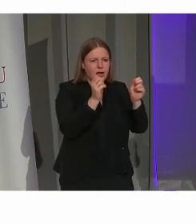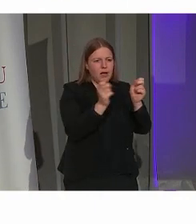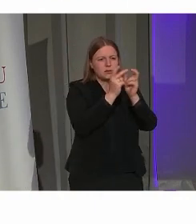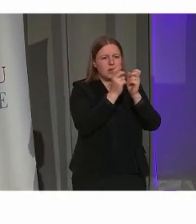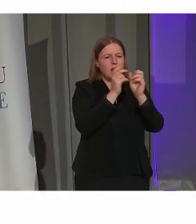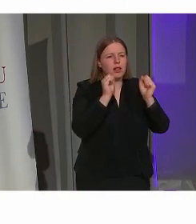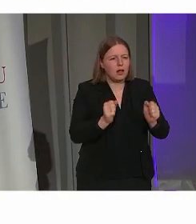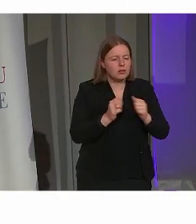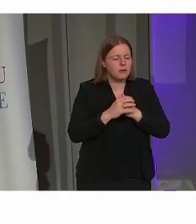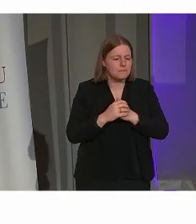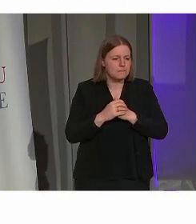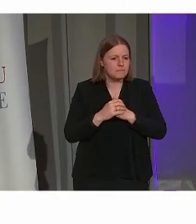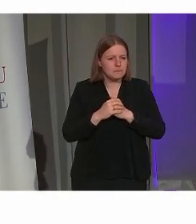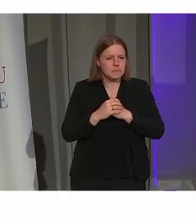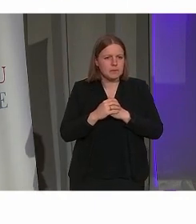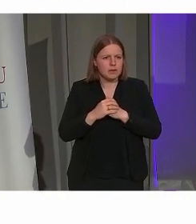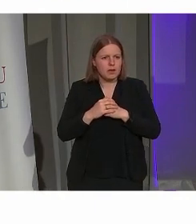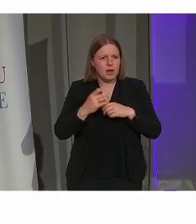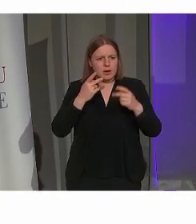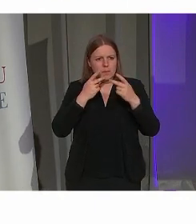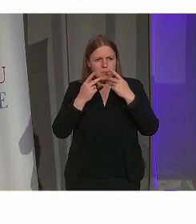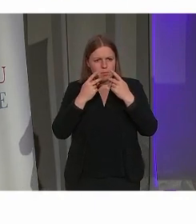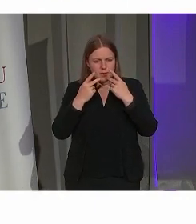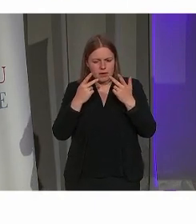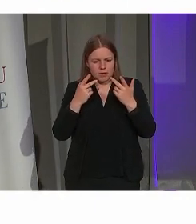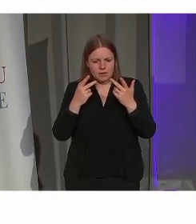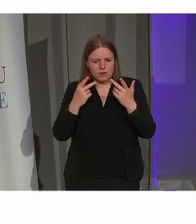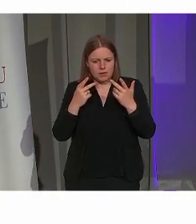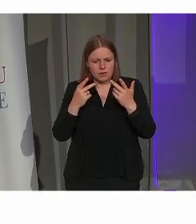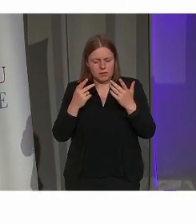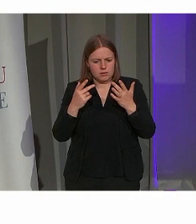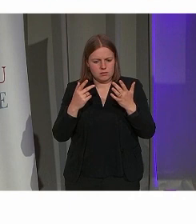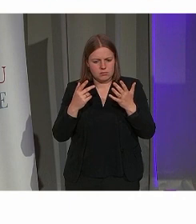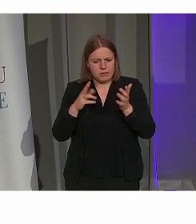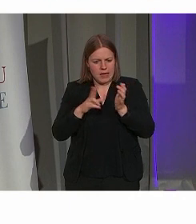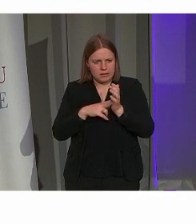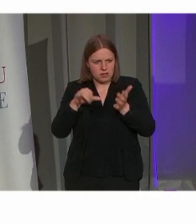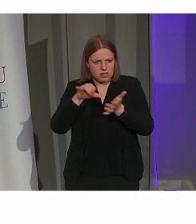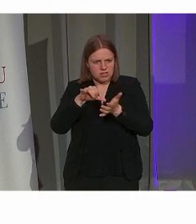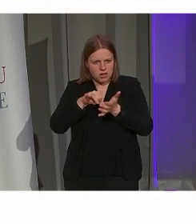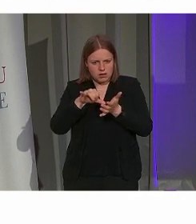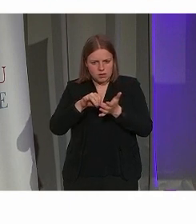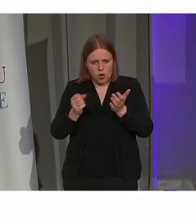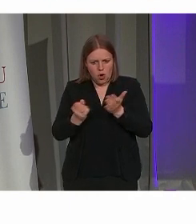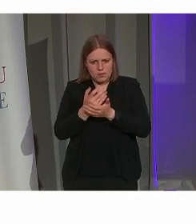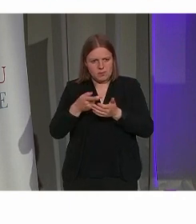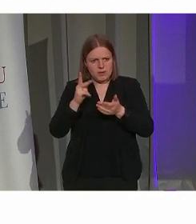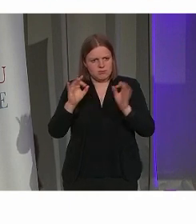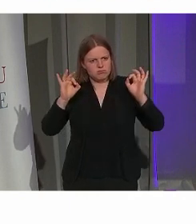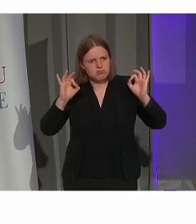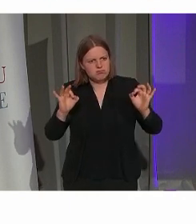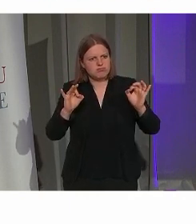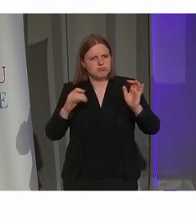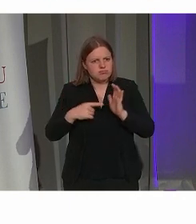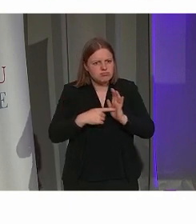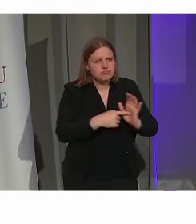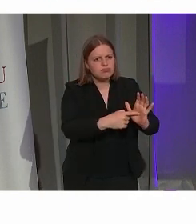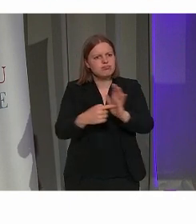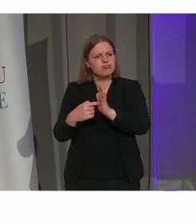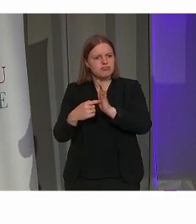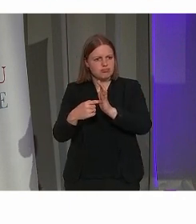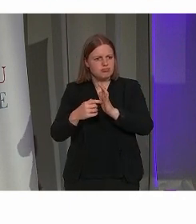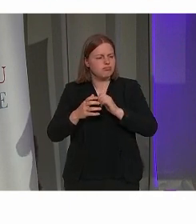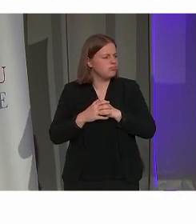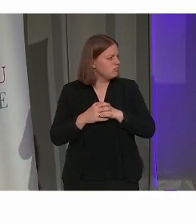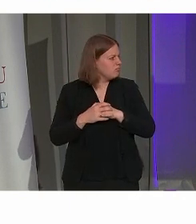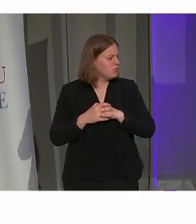to implement the rehabilitation and regeneration of the city of Leiria, providing improved public